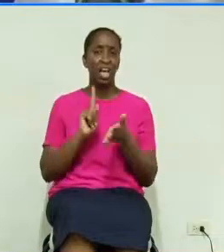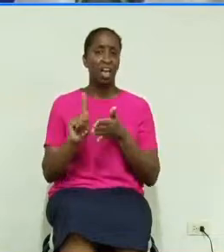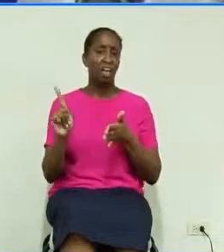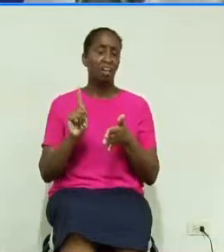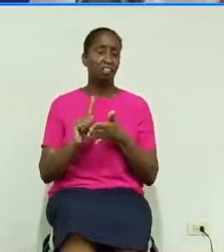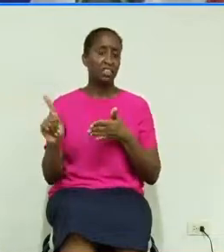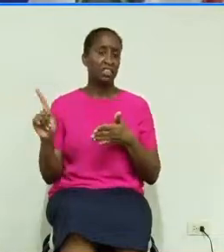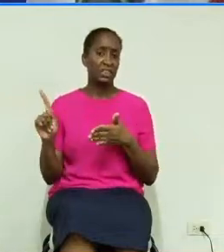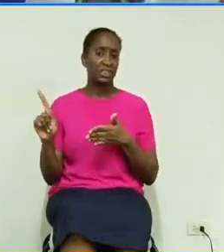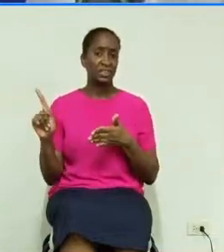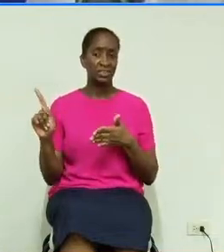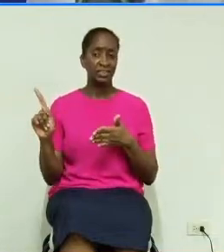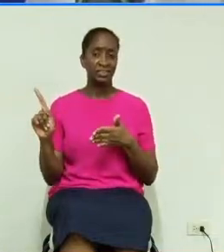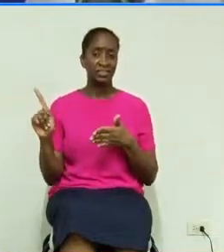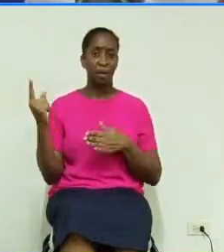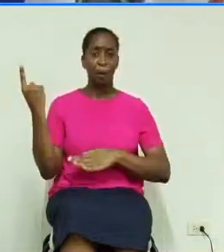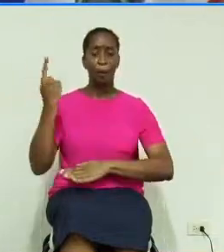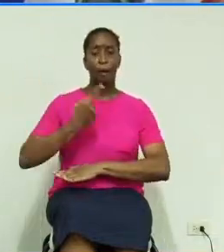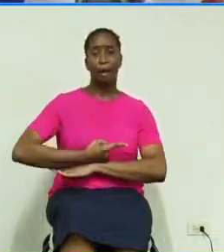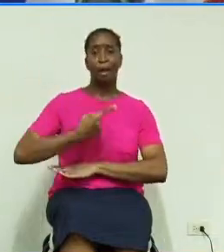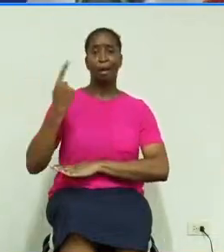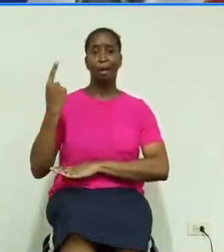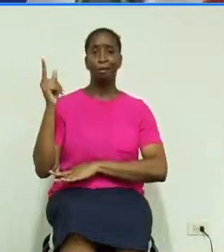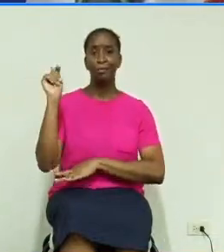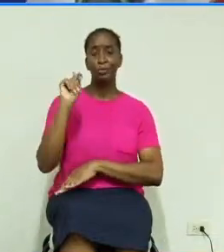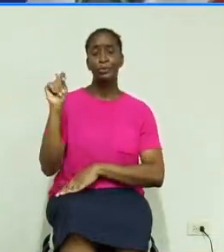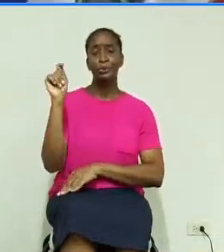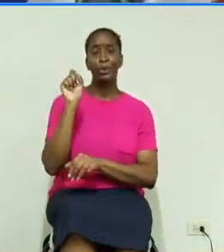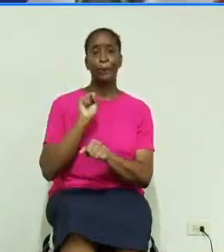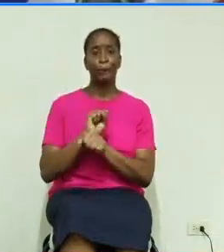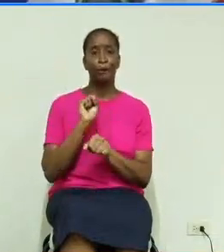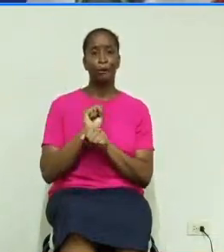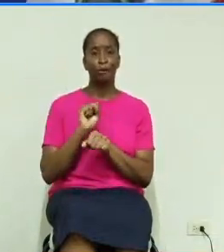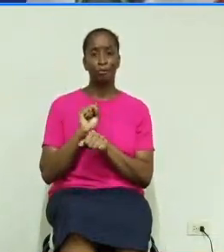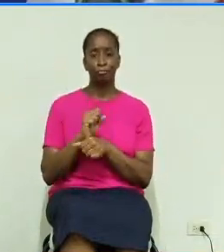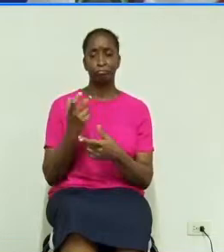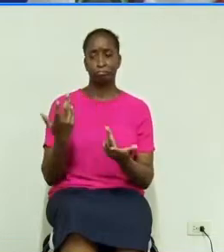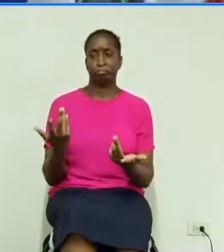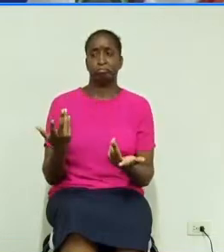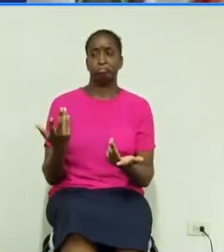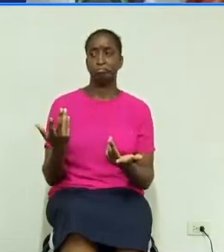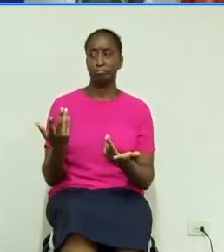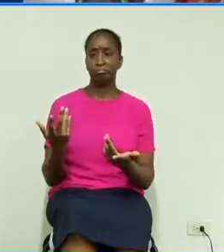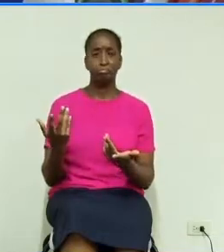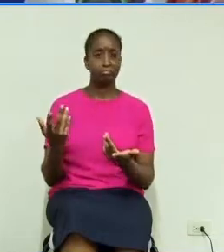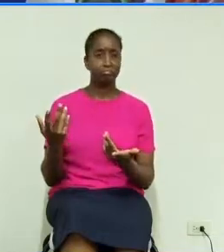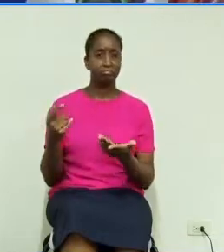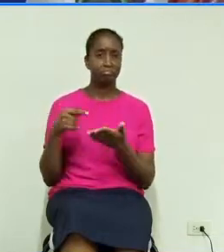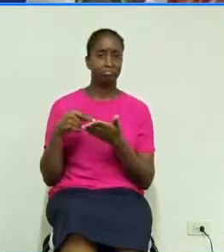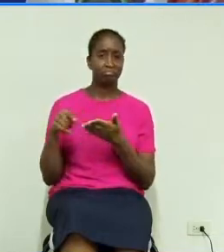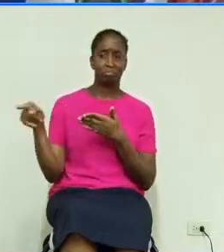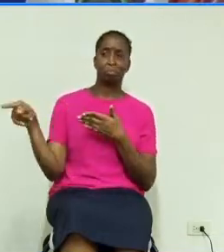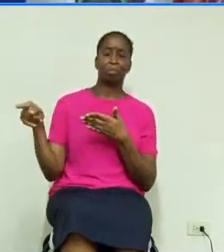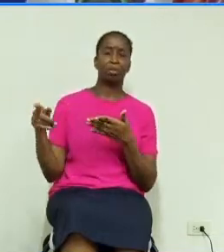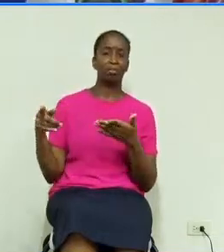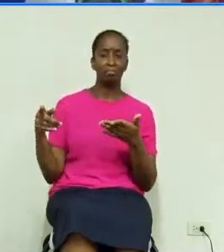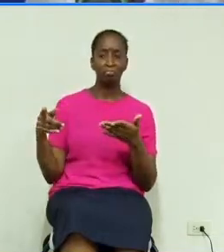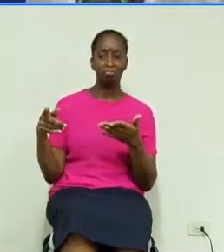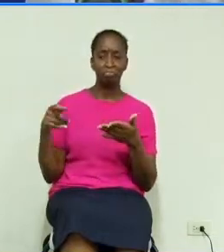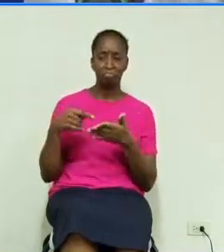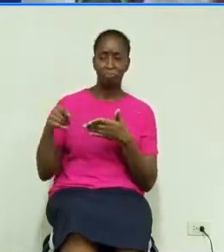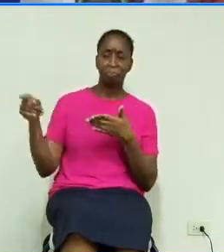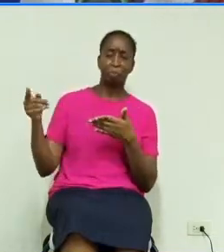on Tuesday. That was a wholly mistaken view. For a man at the very highest level of the society, you would have thought